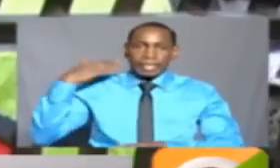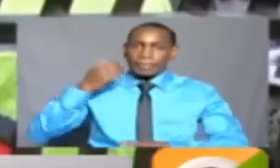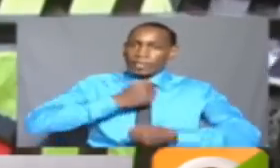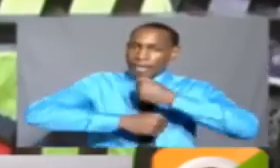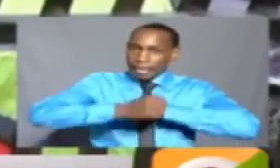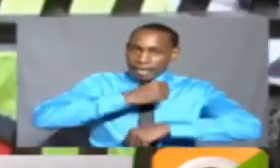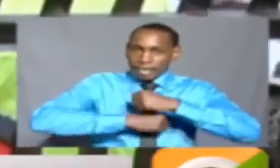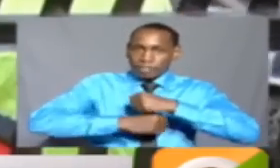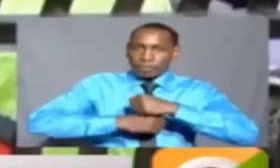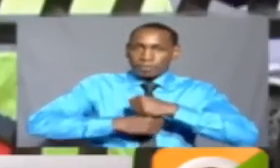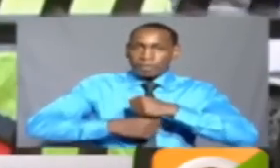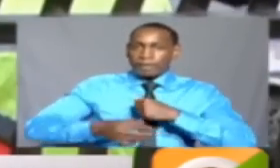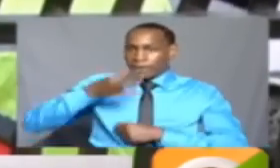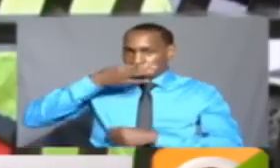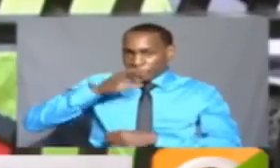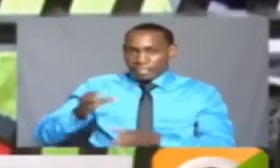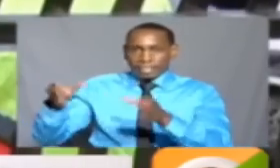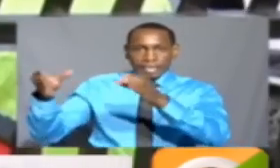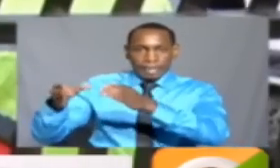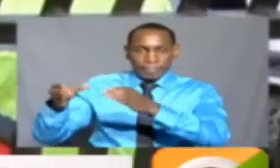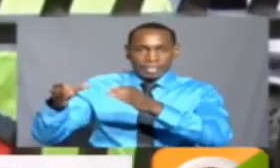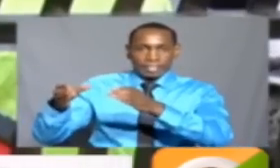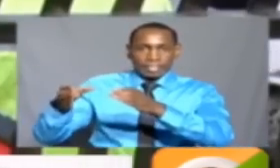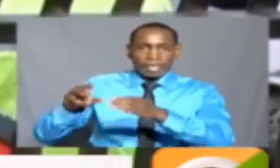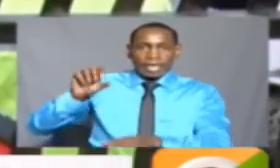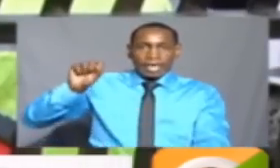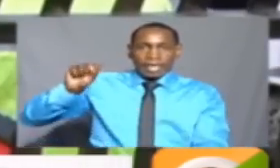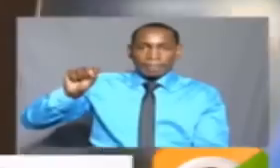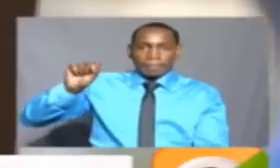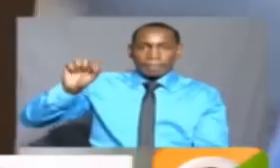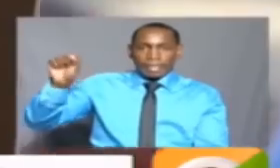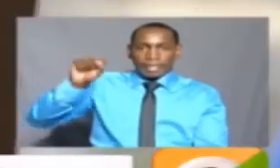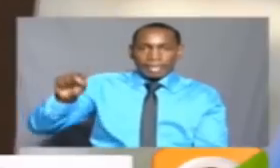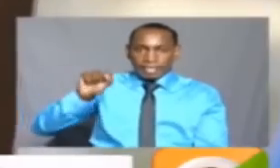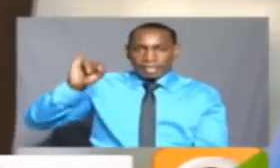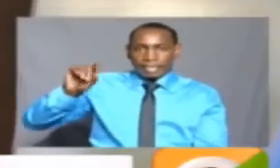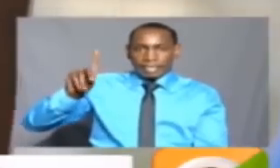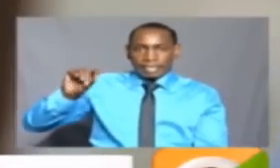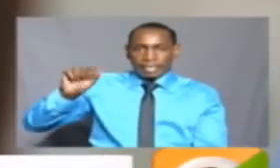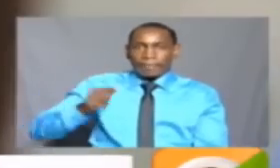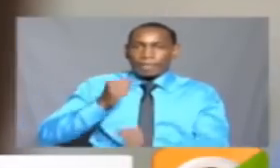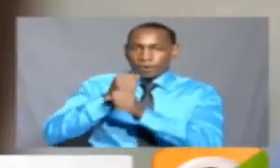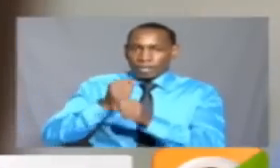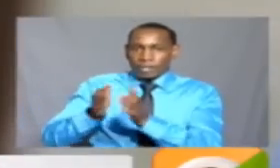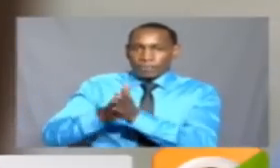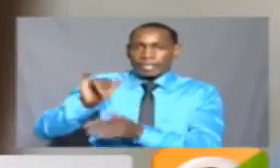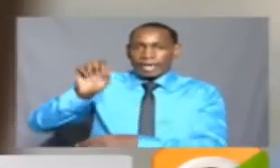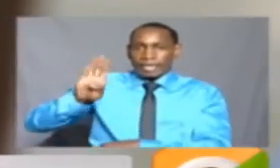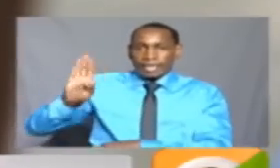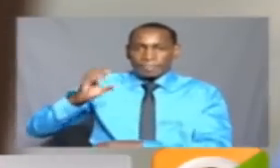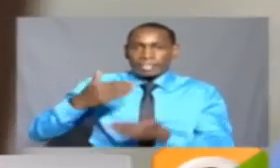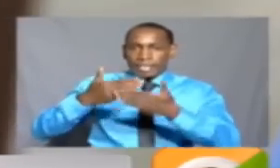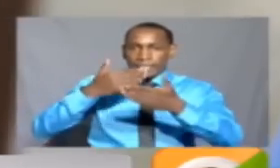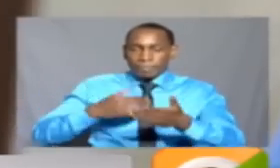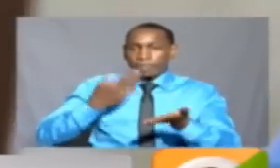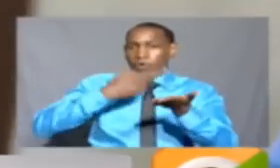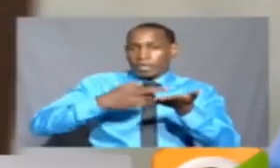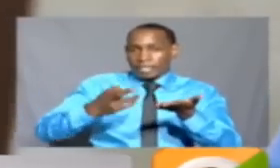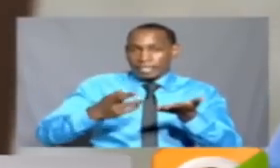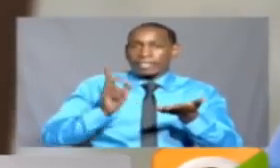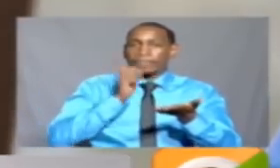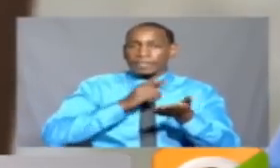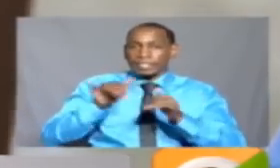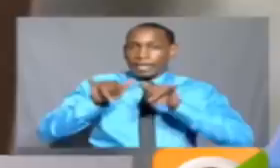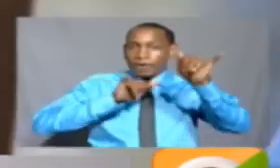criminal action on OT Morpho, now known as MS Idemia, for doing business with IEBC before being registered